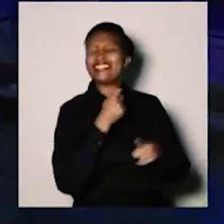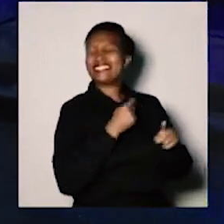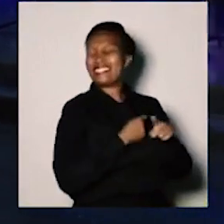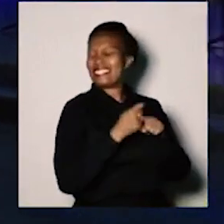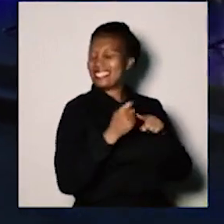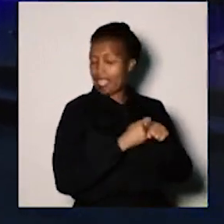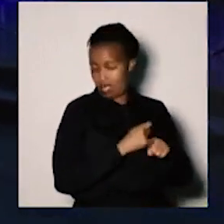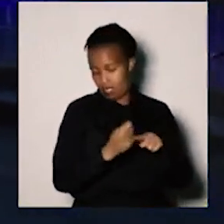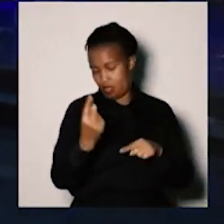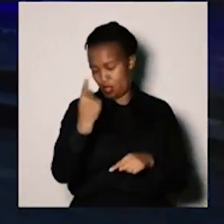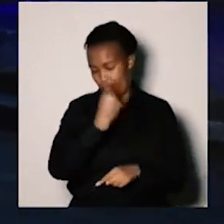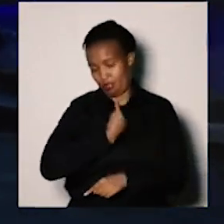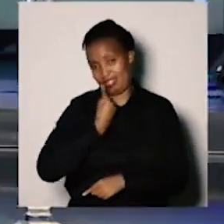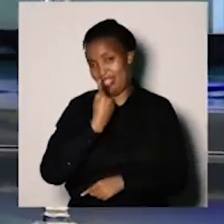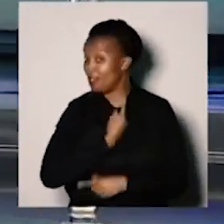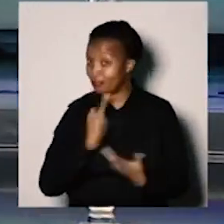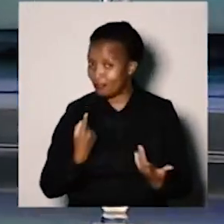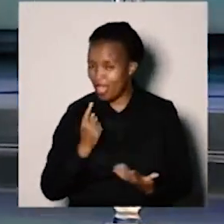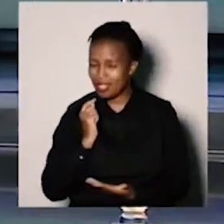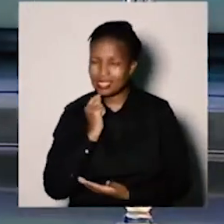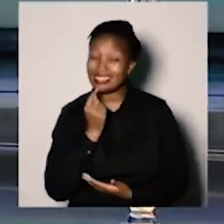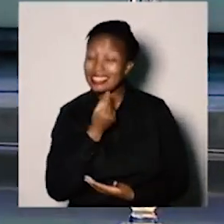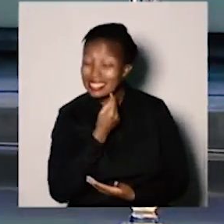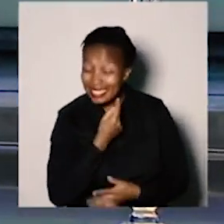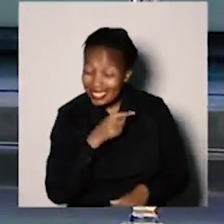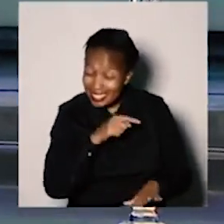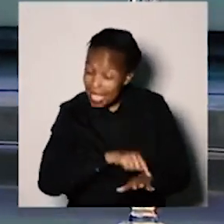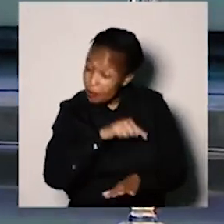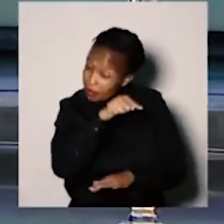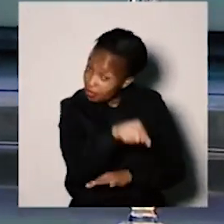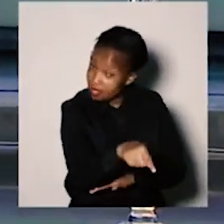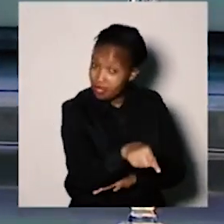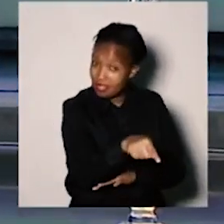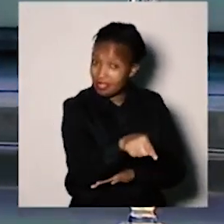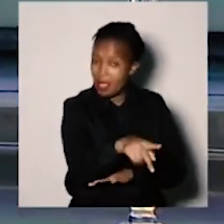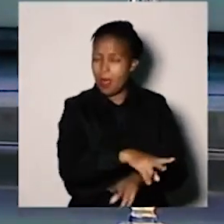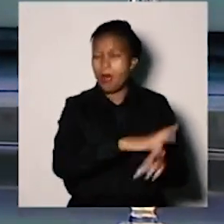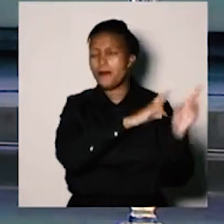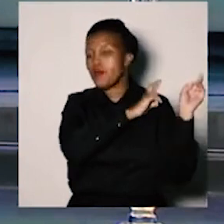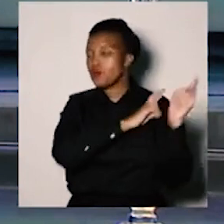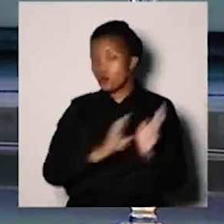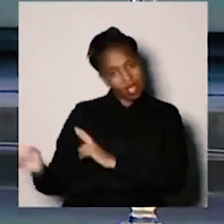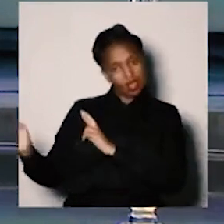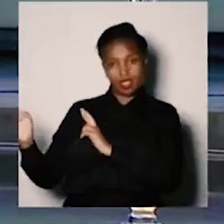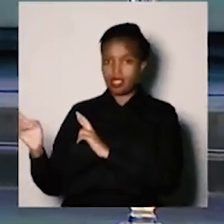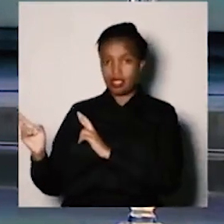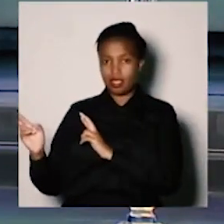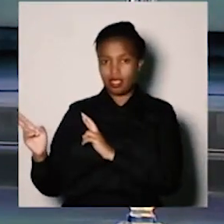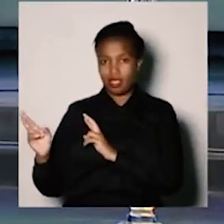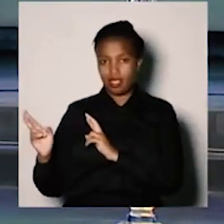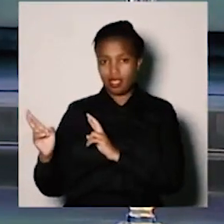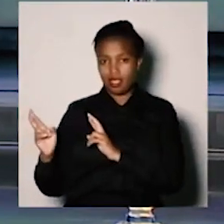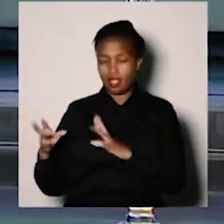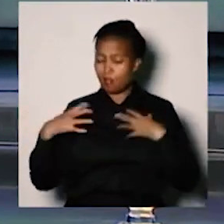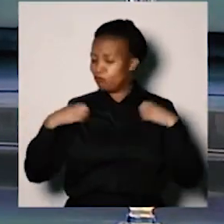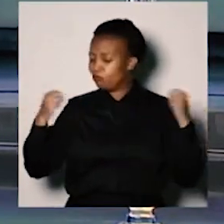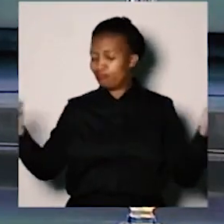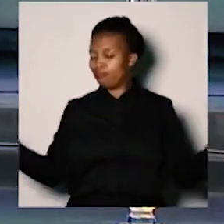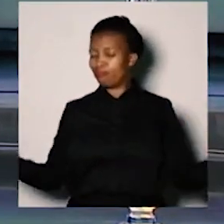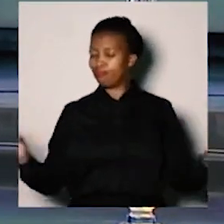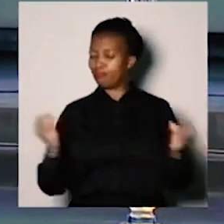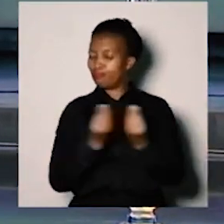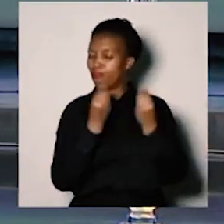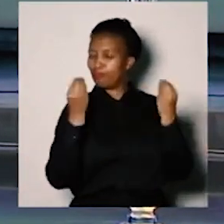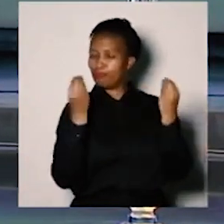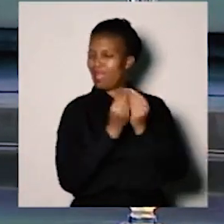uses that word. Train yourself. He's saying, this is time for you to get ready to shed off things that are wrong. For some of